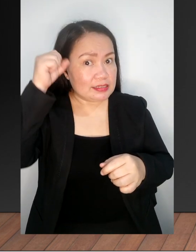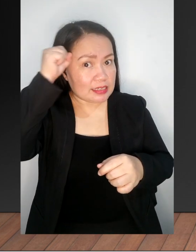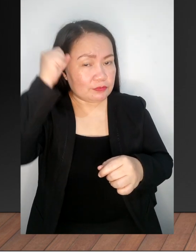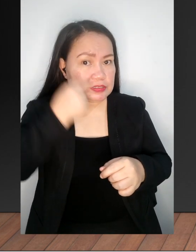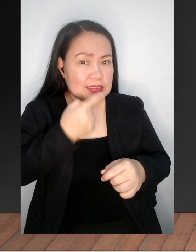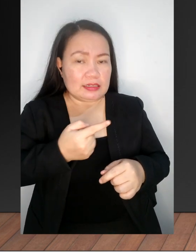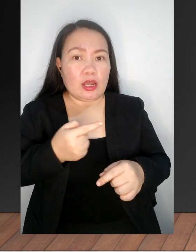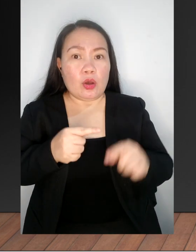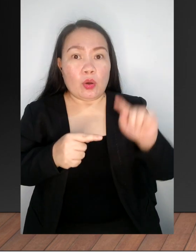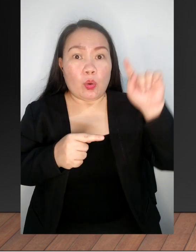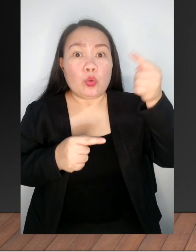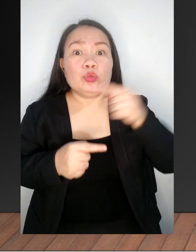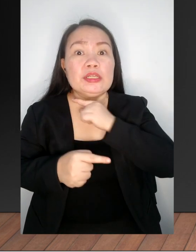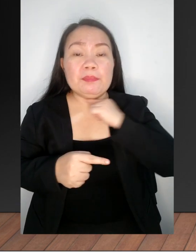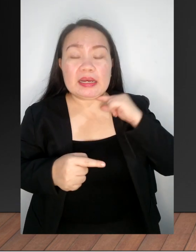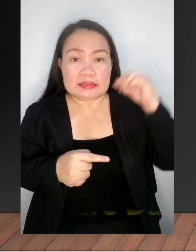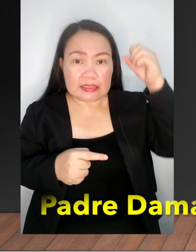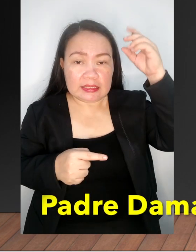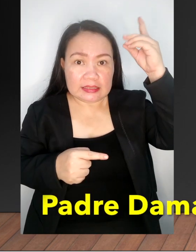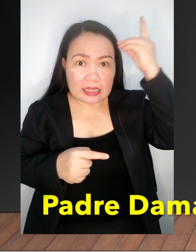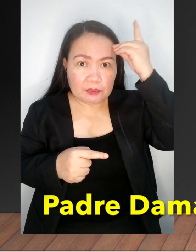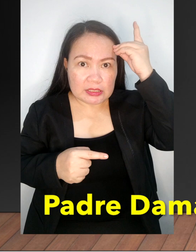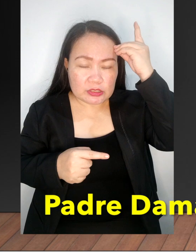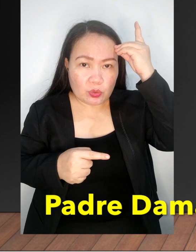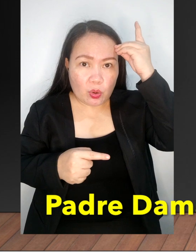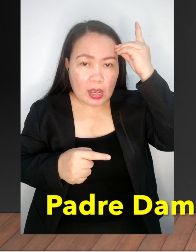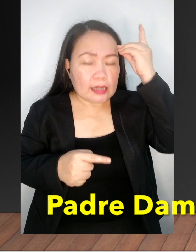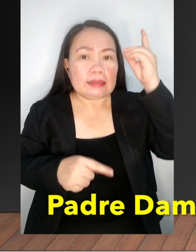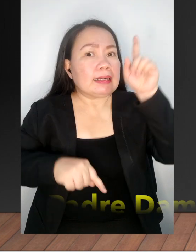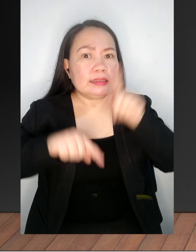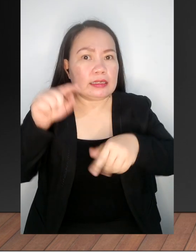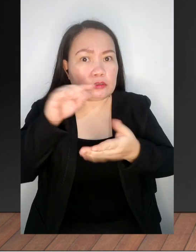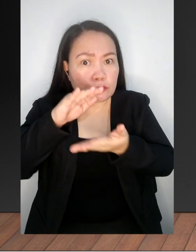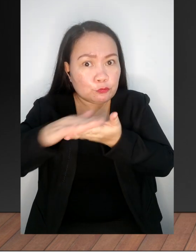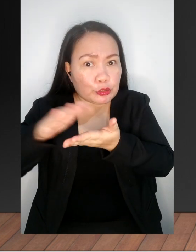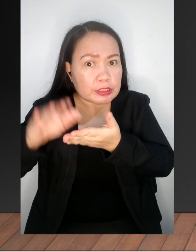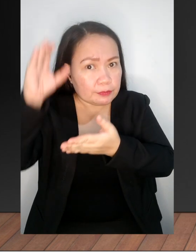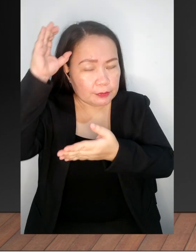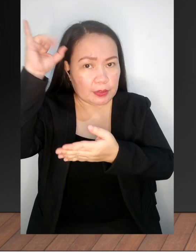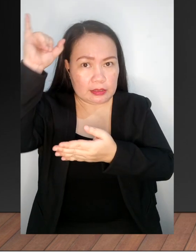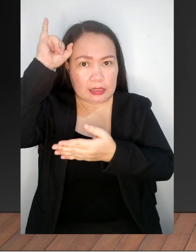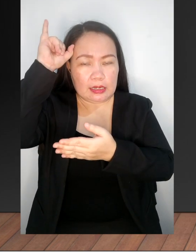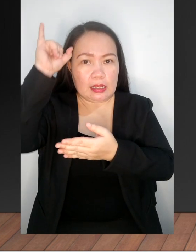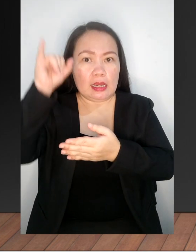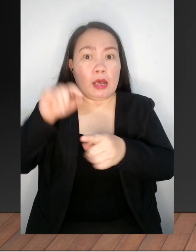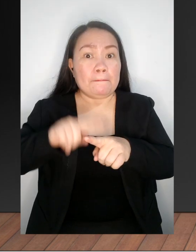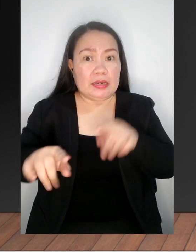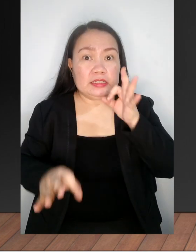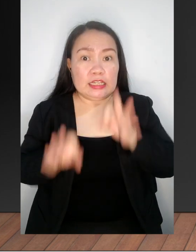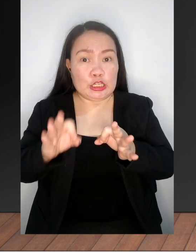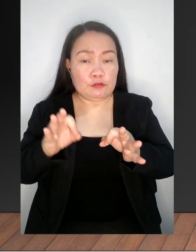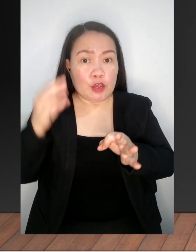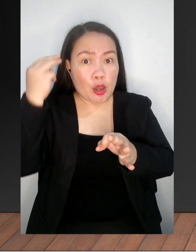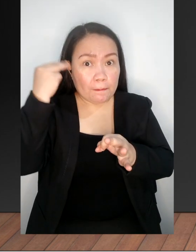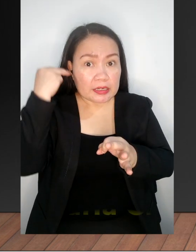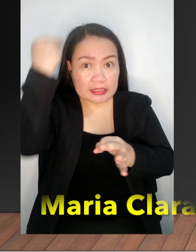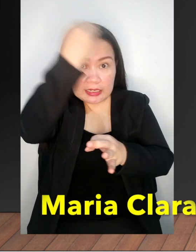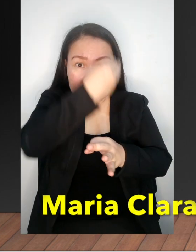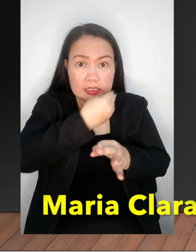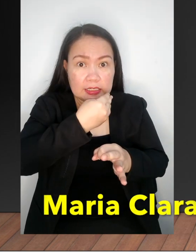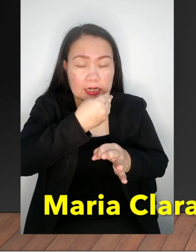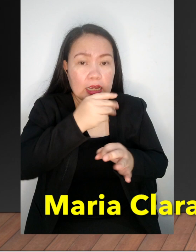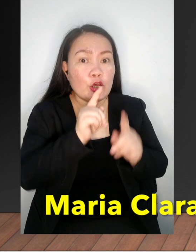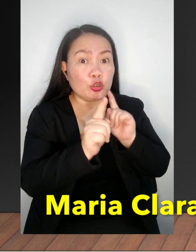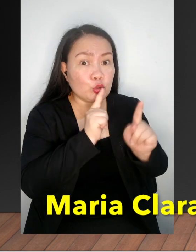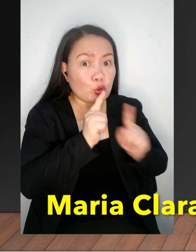that Padre Damaso was the only obstacle to forgiving Ibarra. But when Maria Clara is said to have